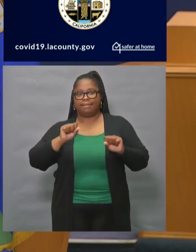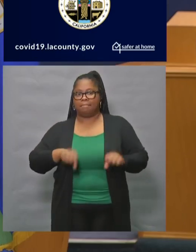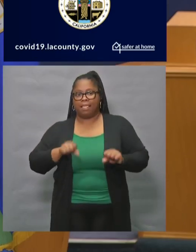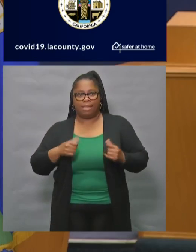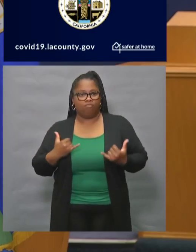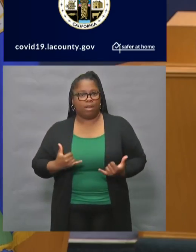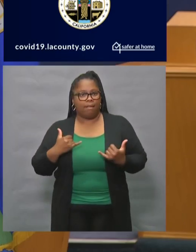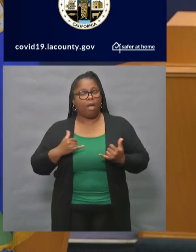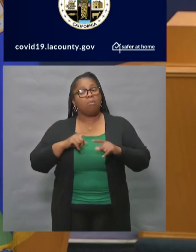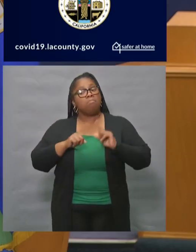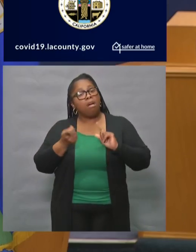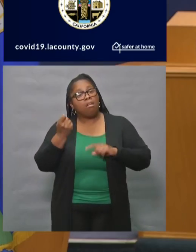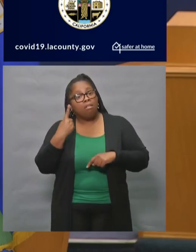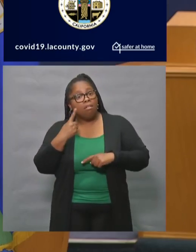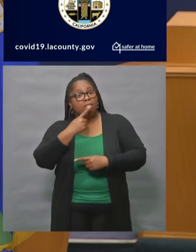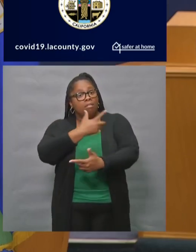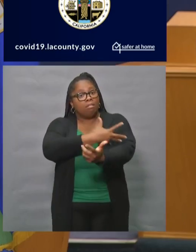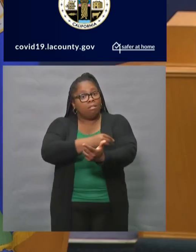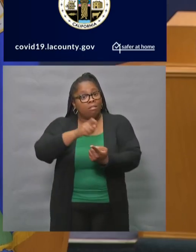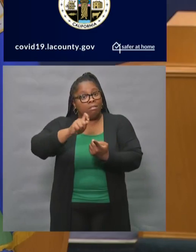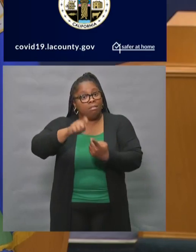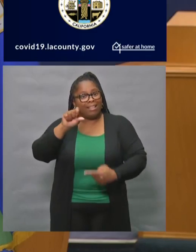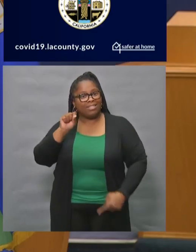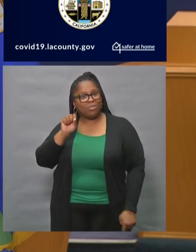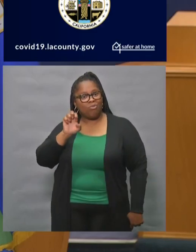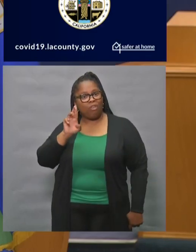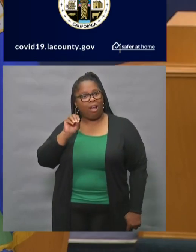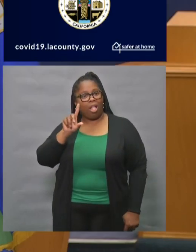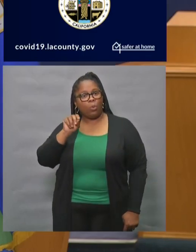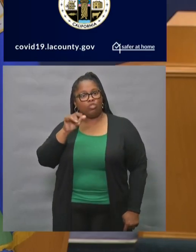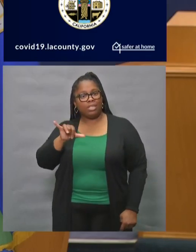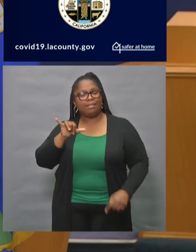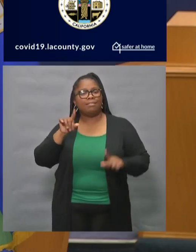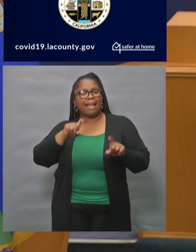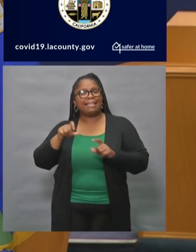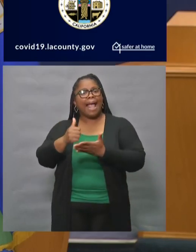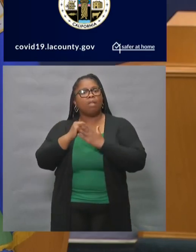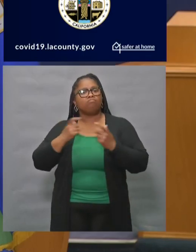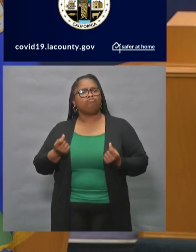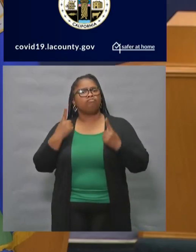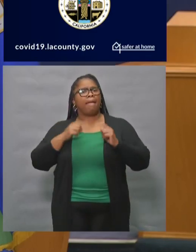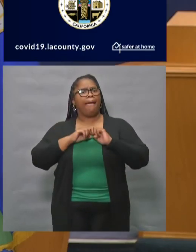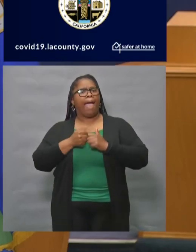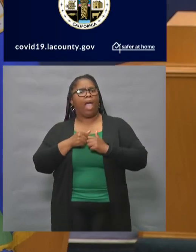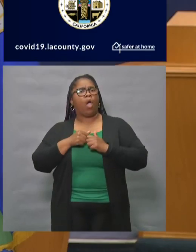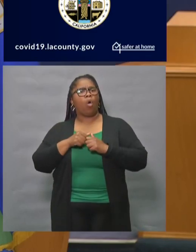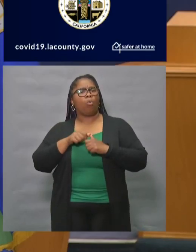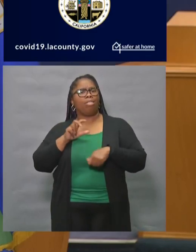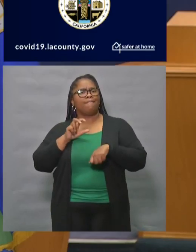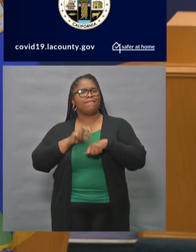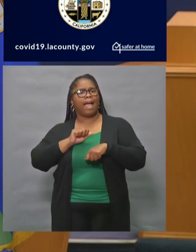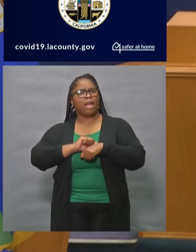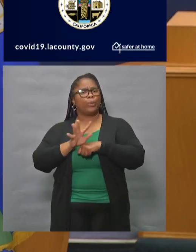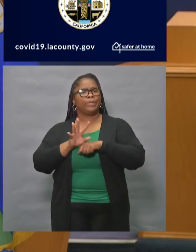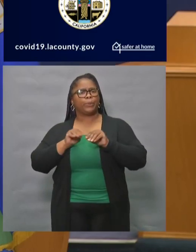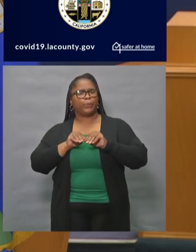us understand how this virus is spreading through our communities. And that is going to continue to be important in the months